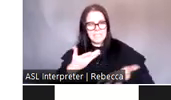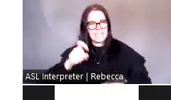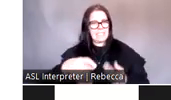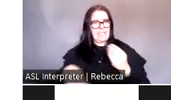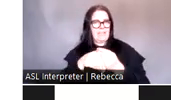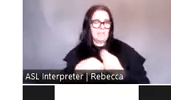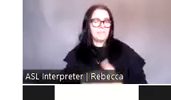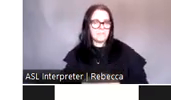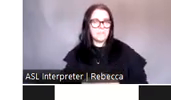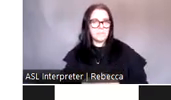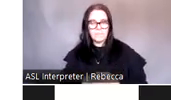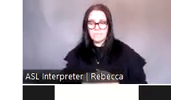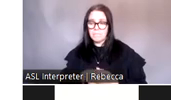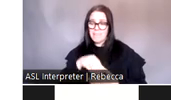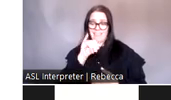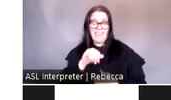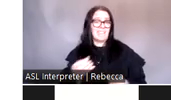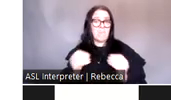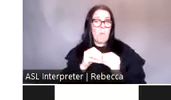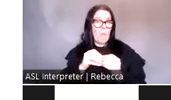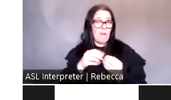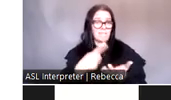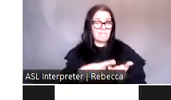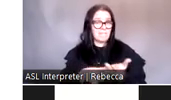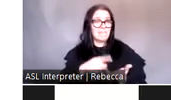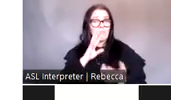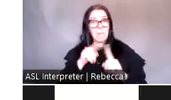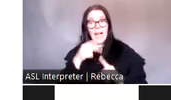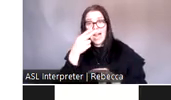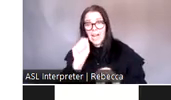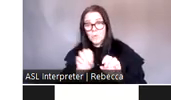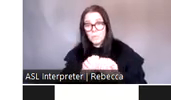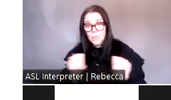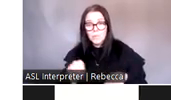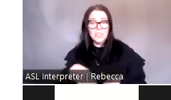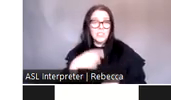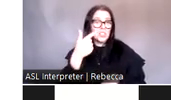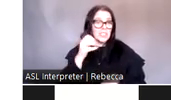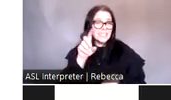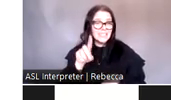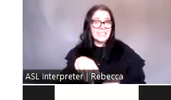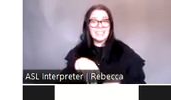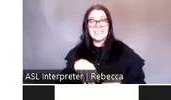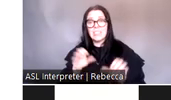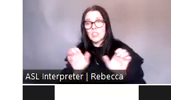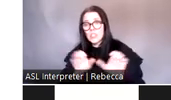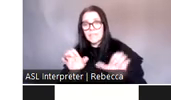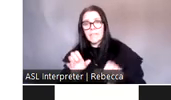And I think that goes even beyond talking about a high school diploma or a GED or an A certificate. It also refers to